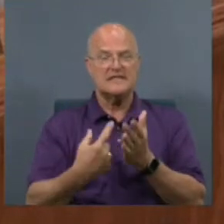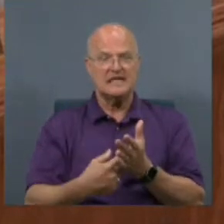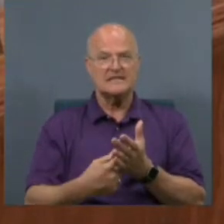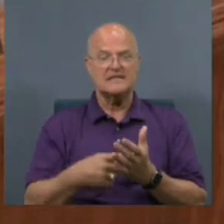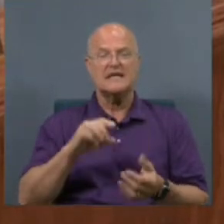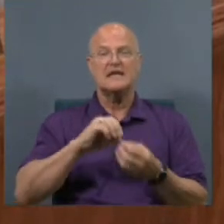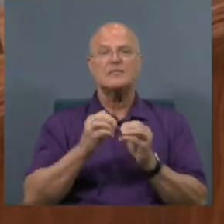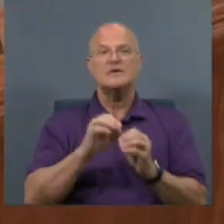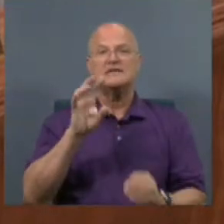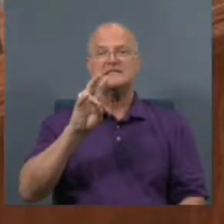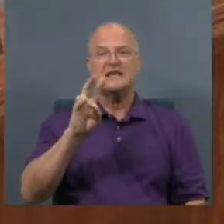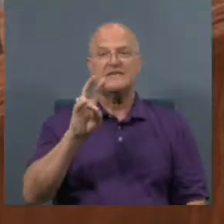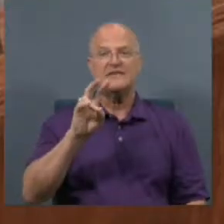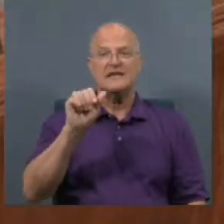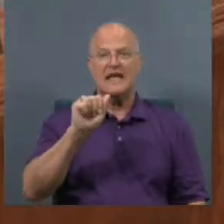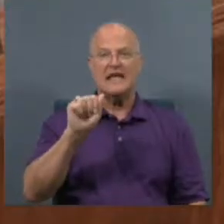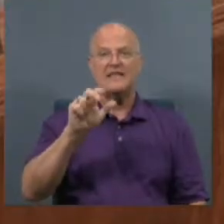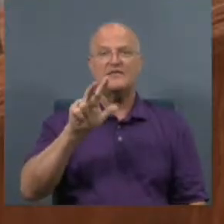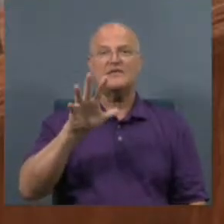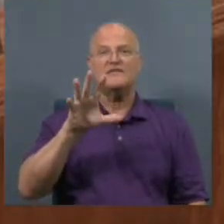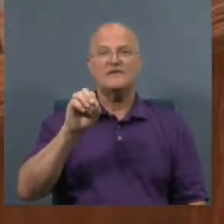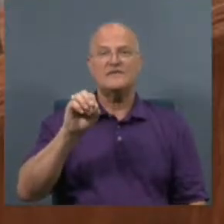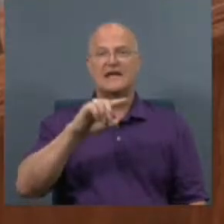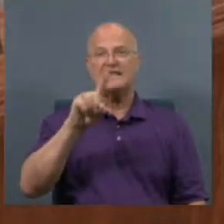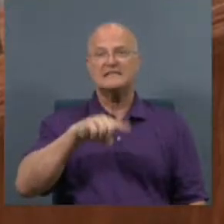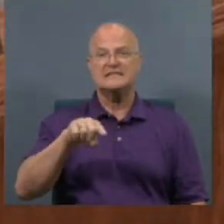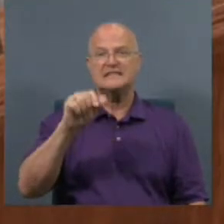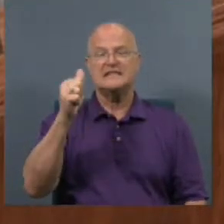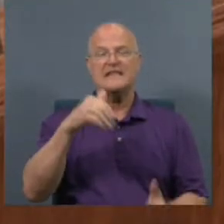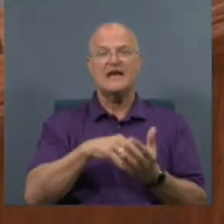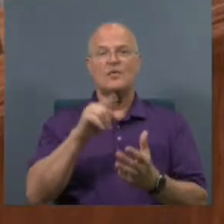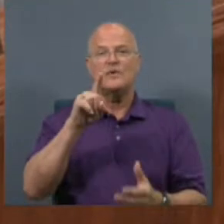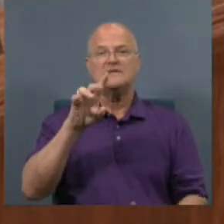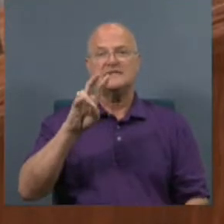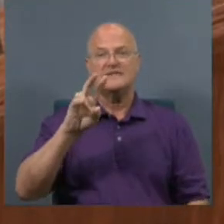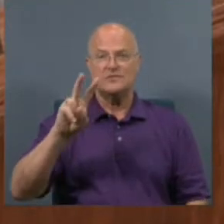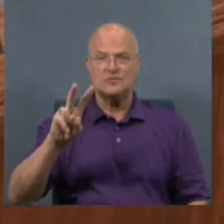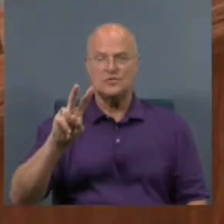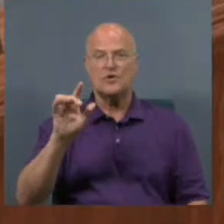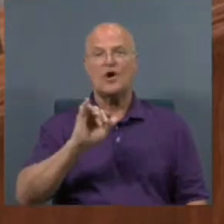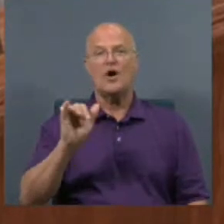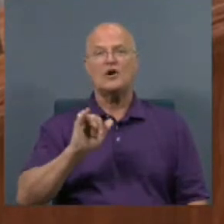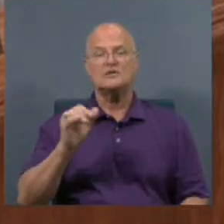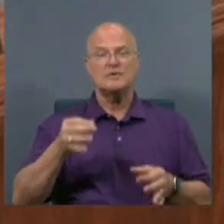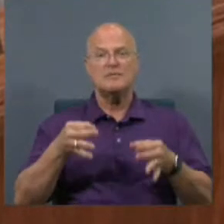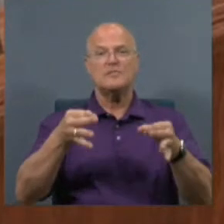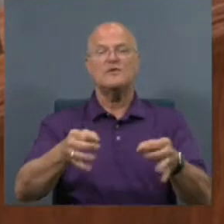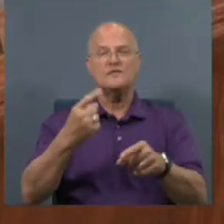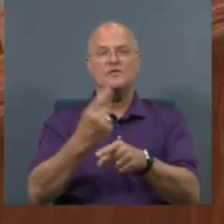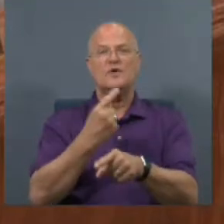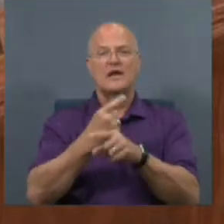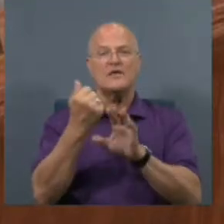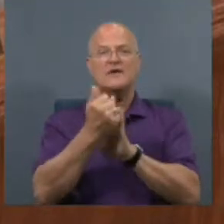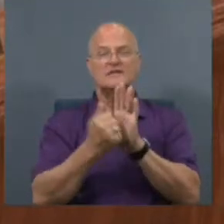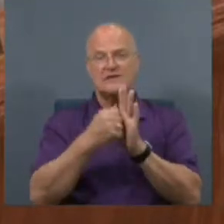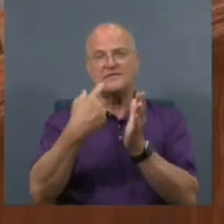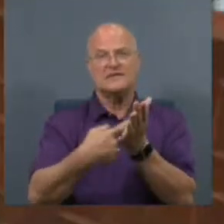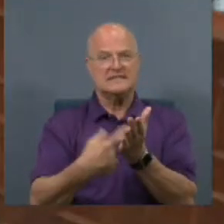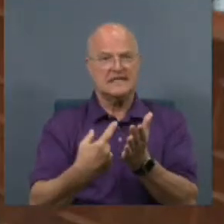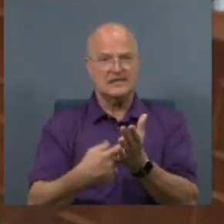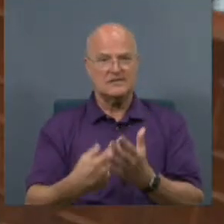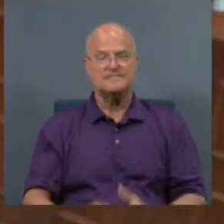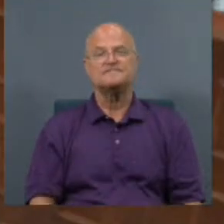item 7, A350 and Z10172 is also being moved to the regular agenda for discussion.